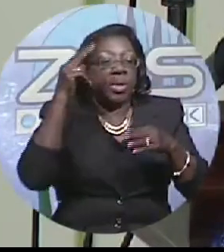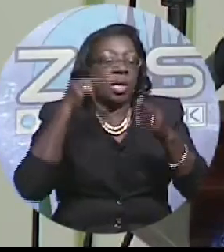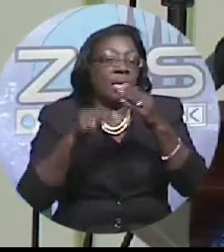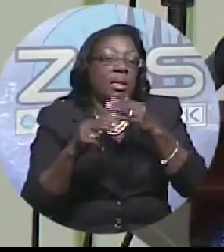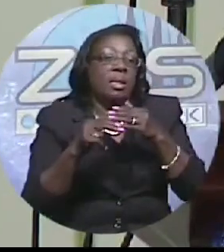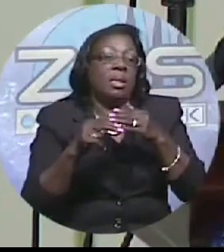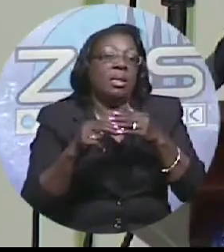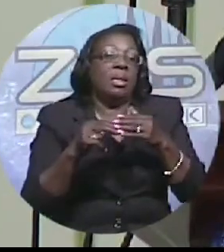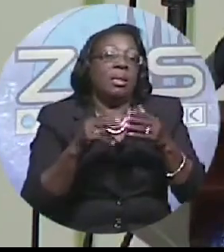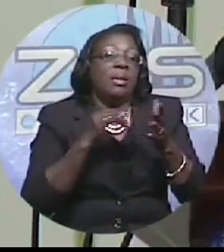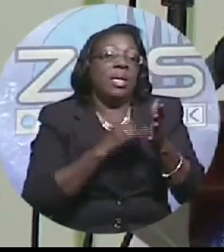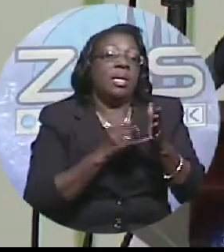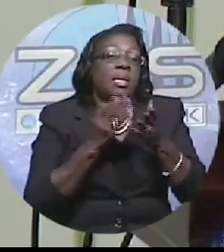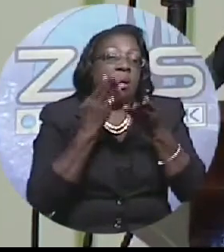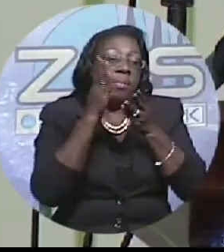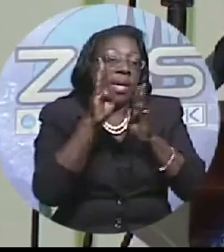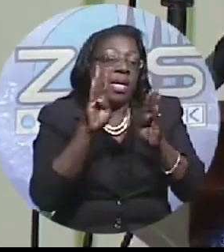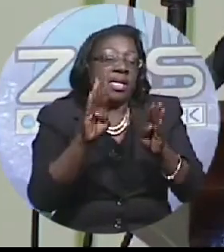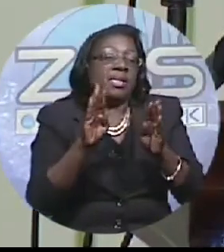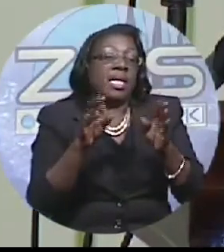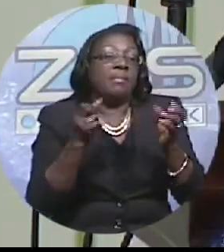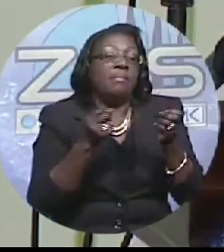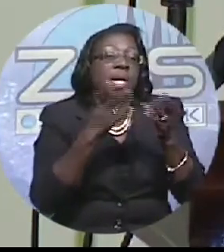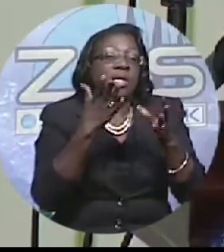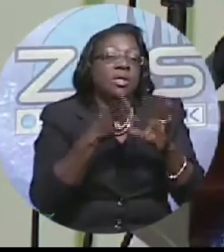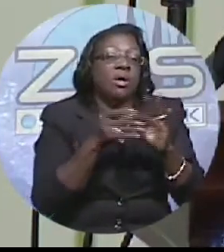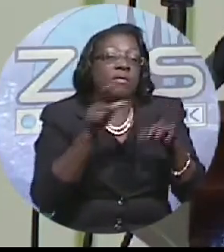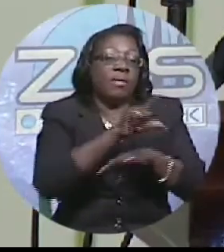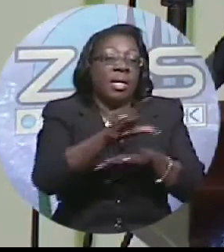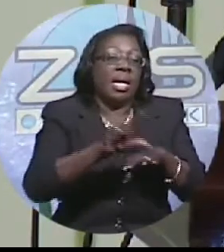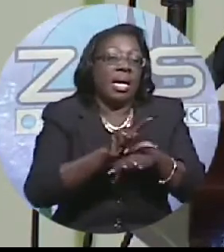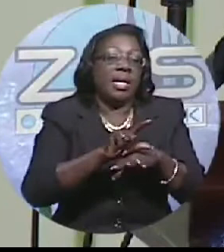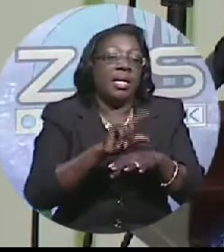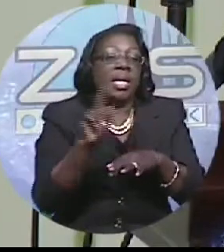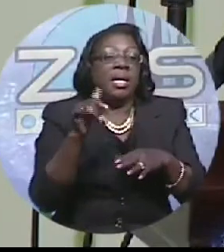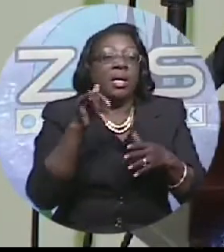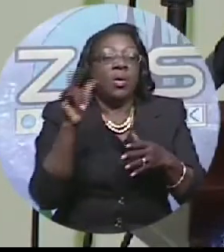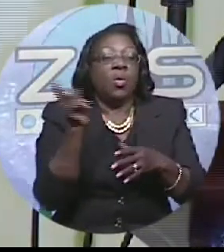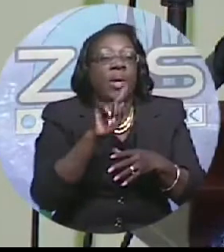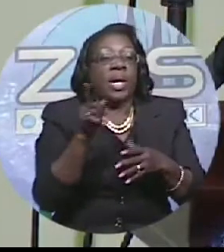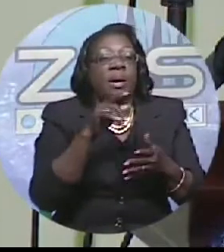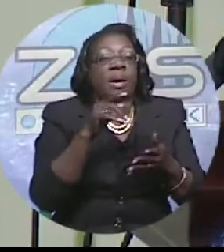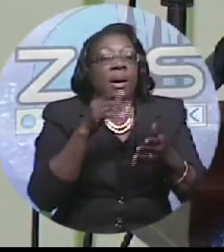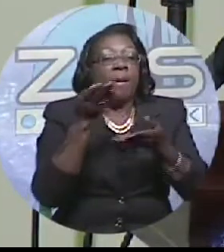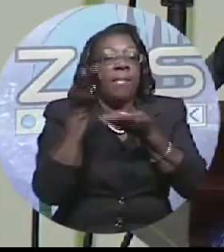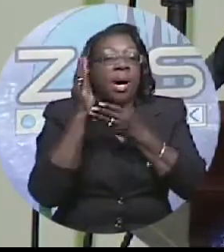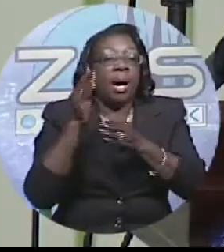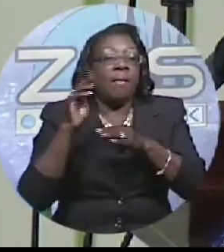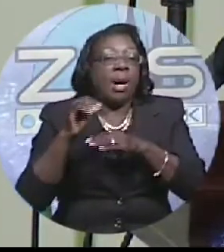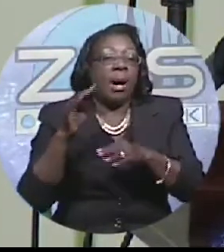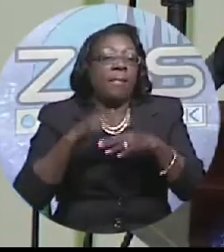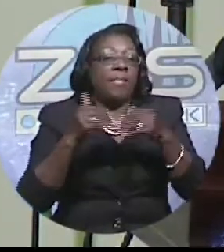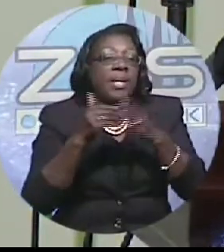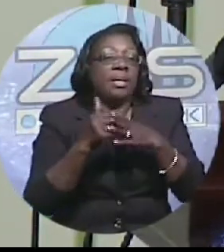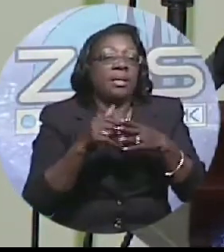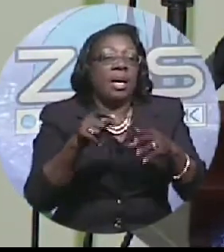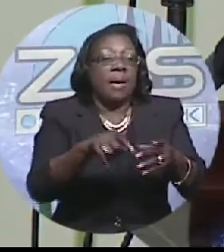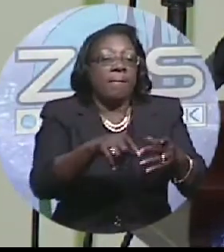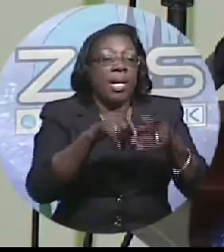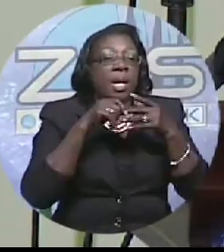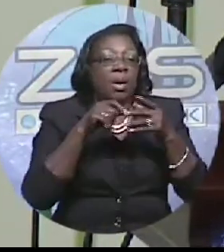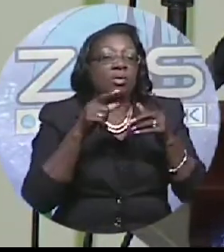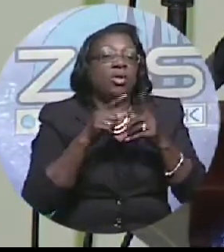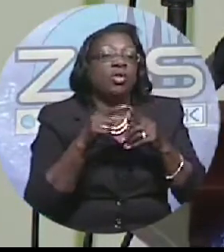It appears that much of the land on which Bahamar has been constructed belongs to the people of the Bahamas